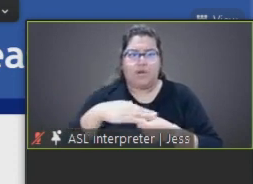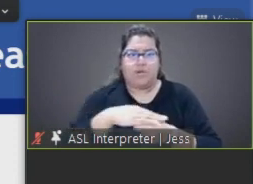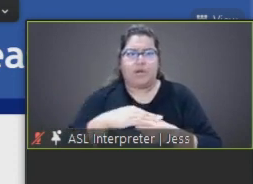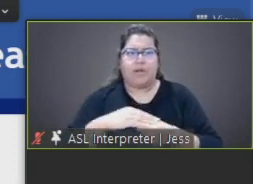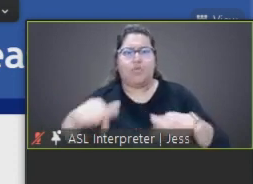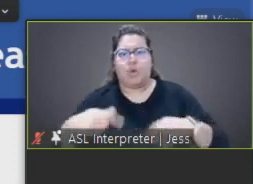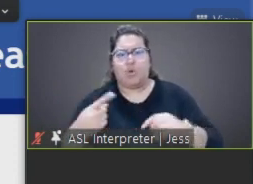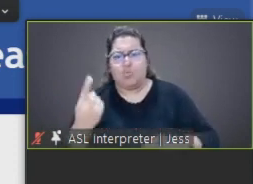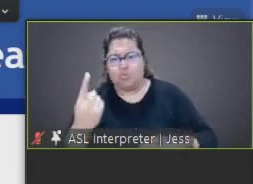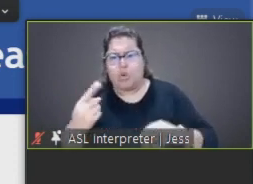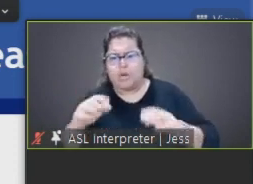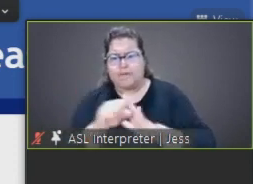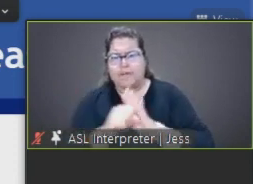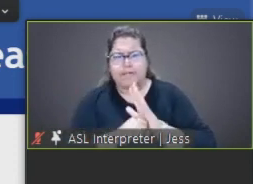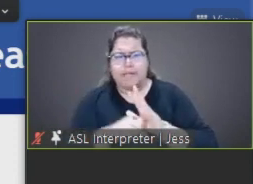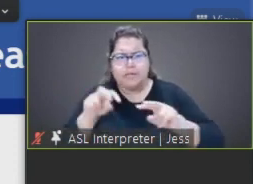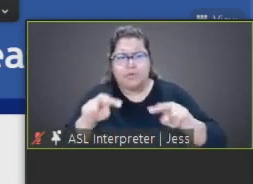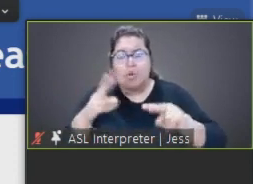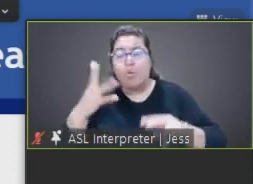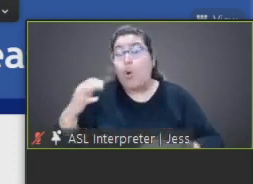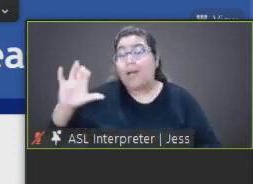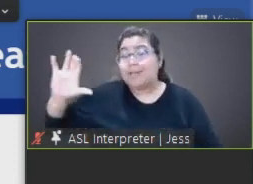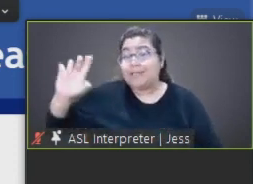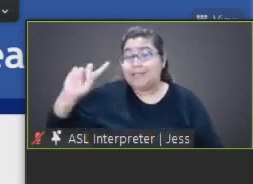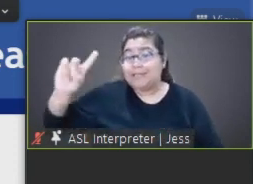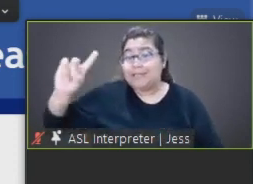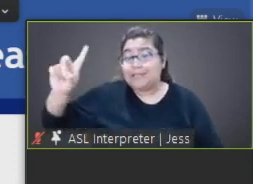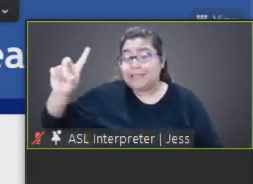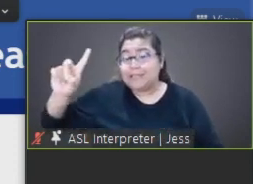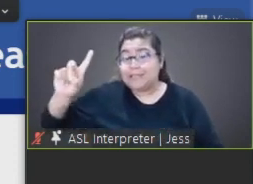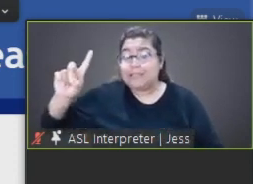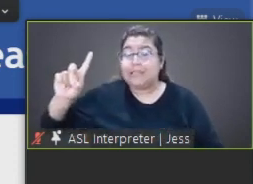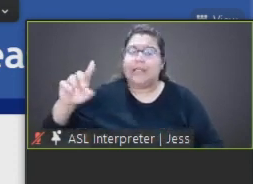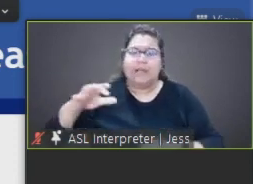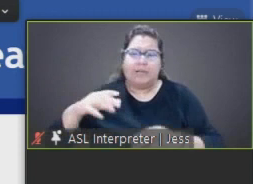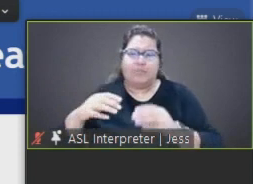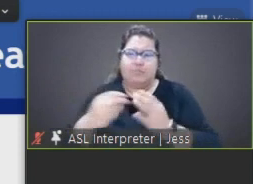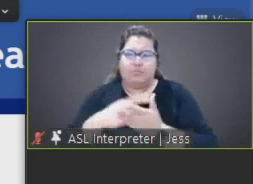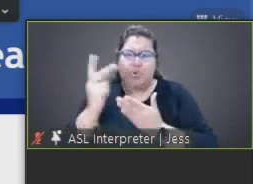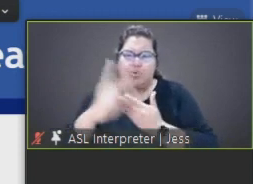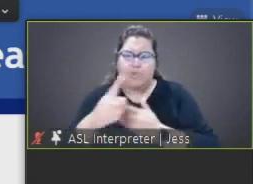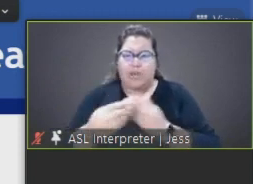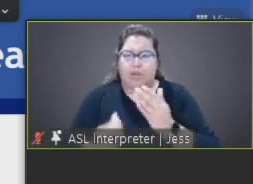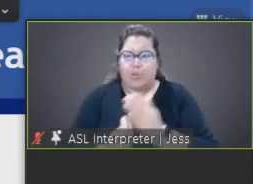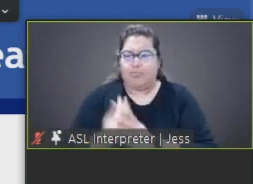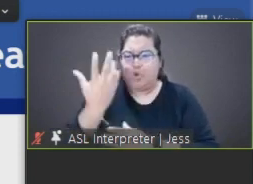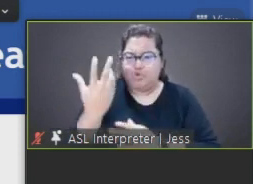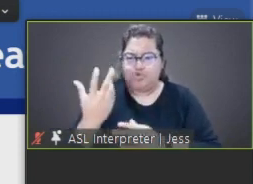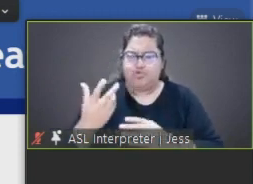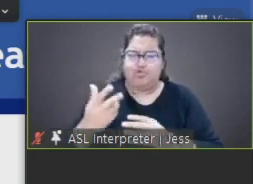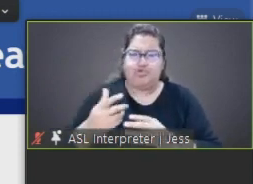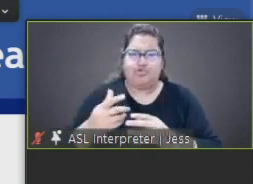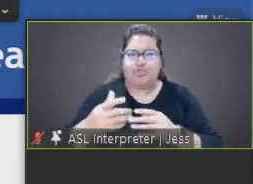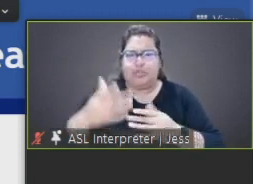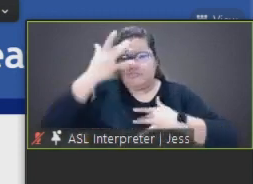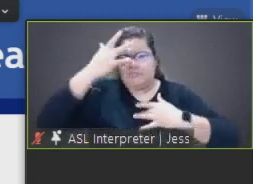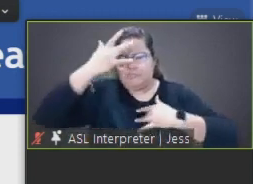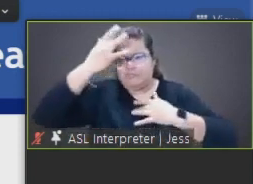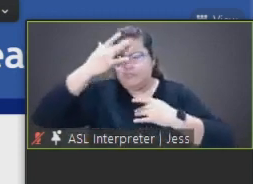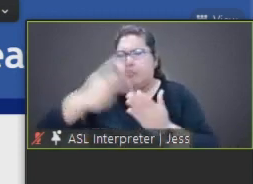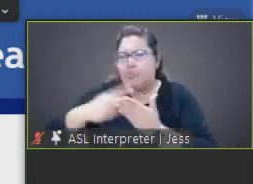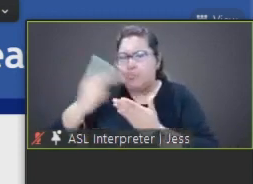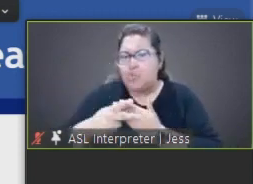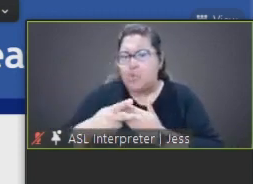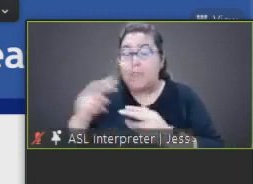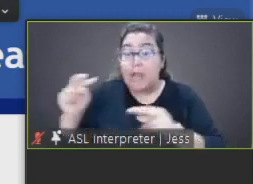as part of a CDC program known as the Emerging Infections Program. And that program looks specifically at hospitalizations in the Denver metro